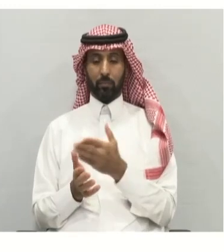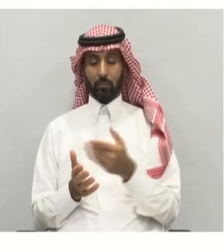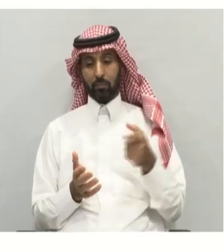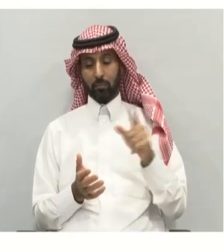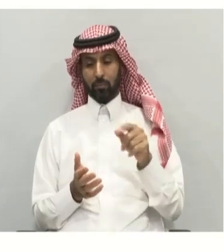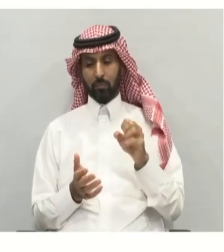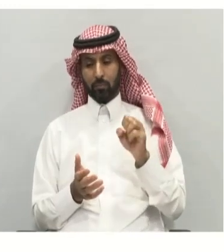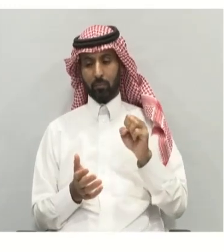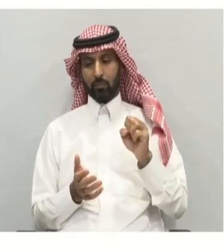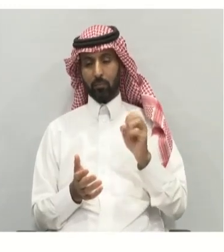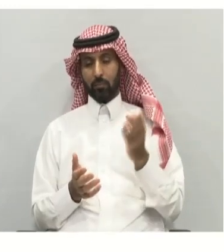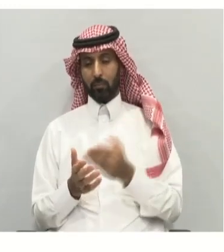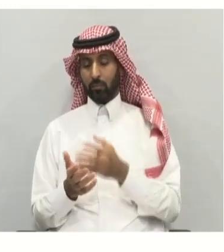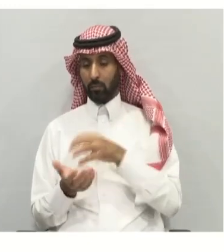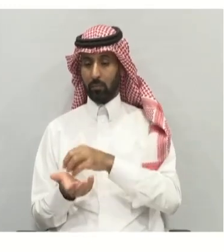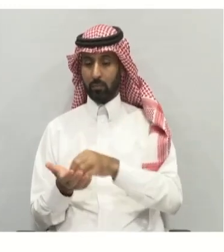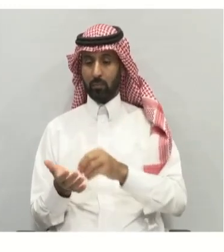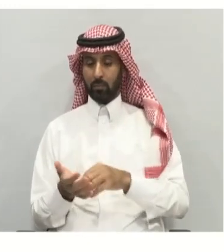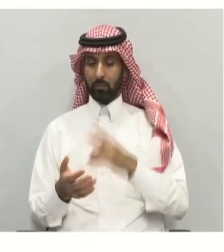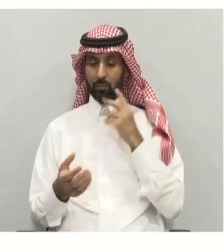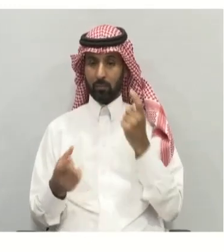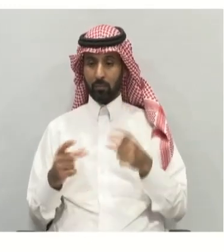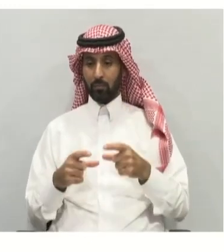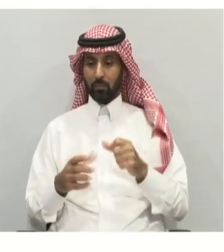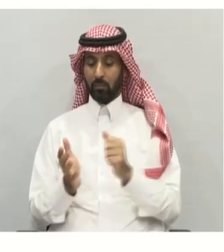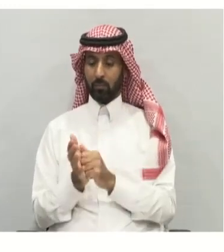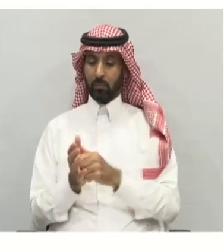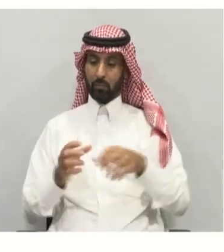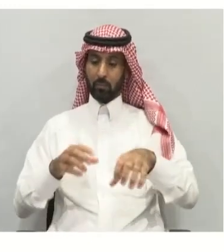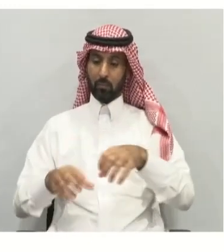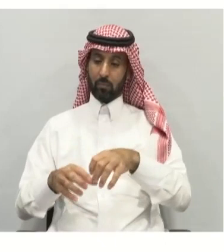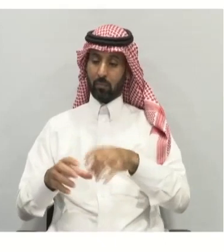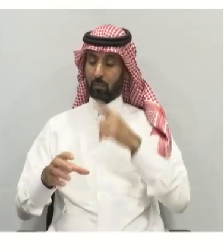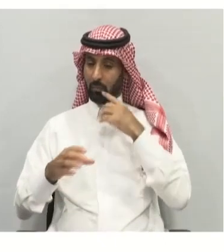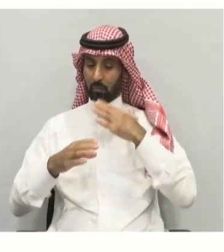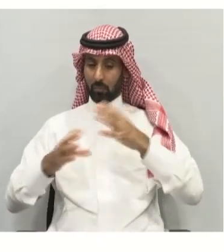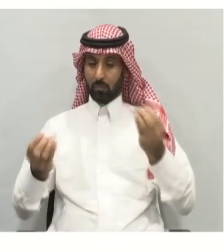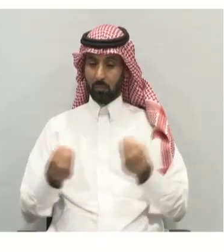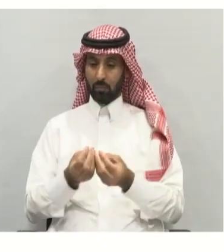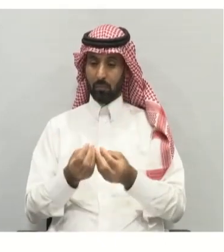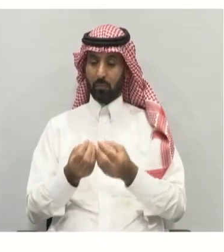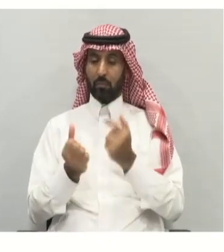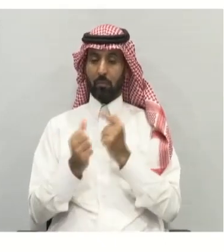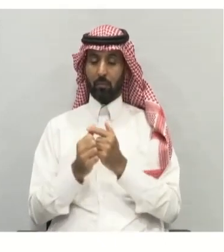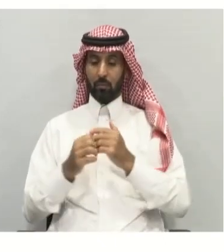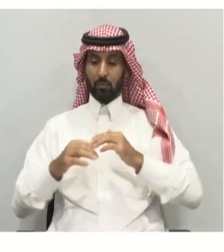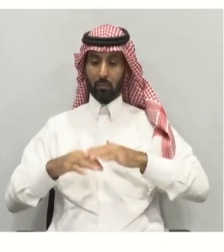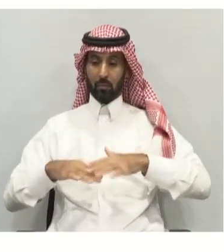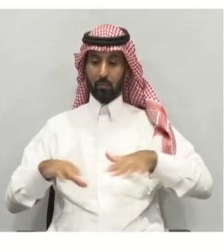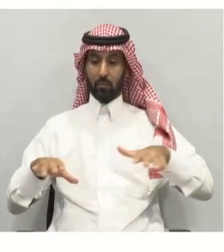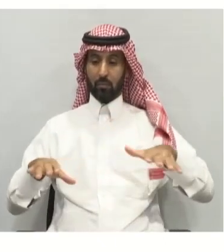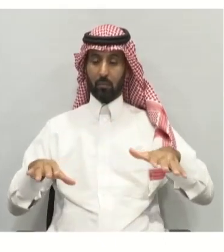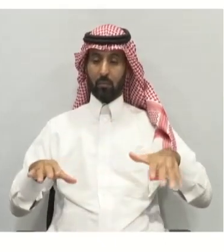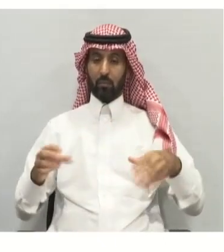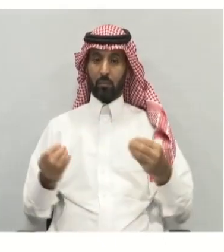in some areas they usually, people or neighbors place a large rugs just for the other neighbors